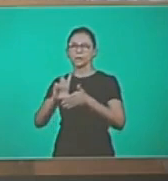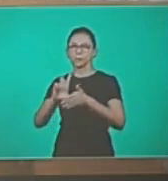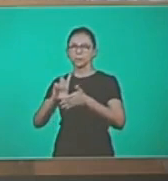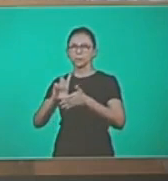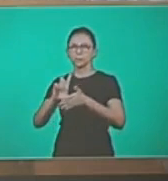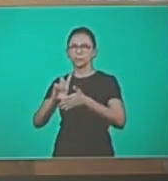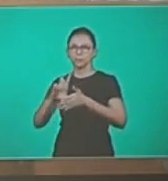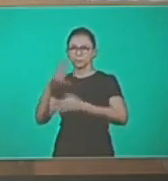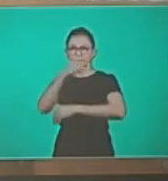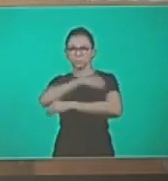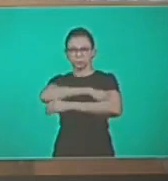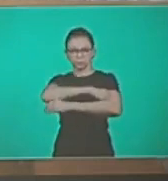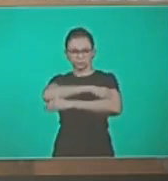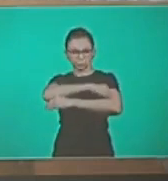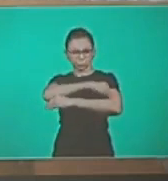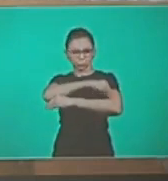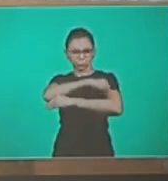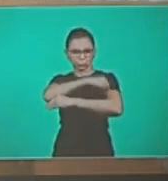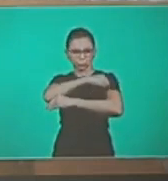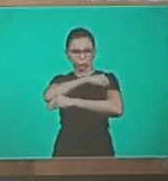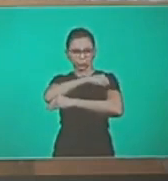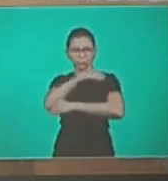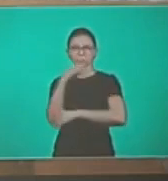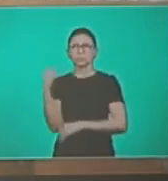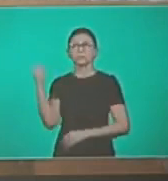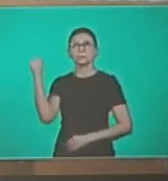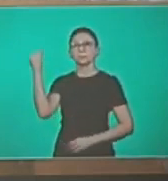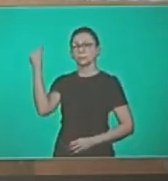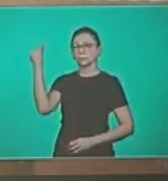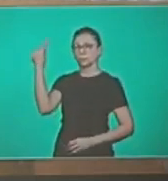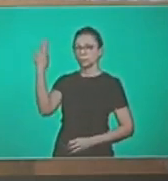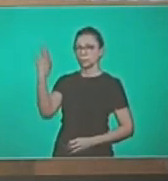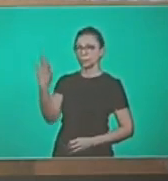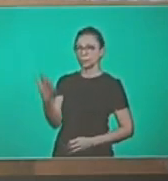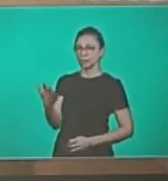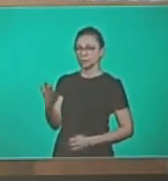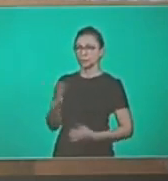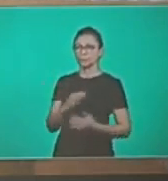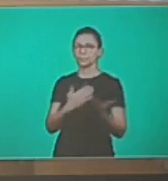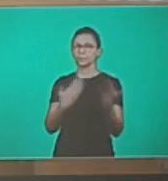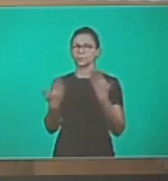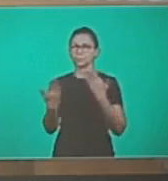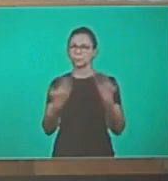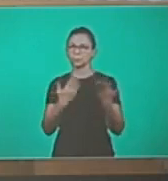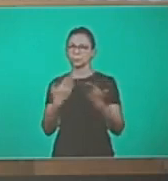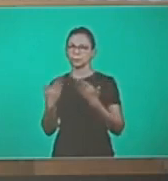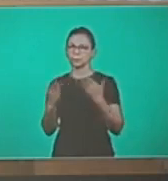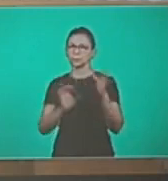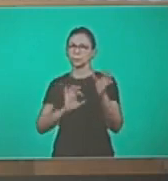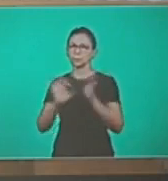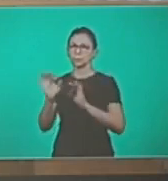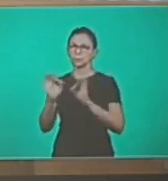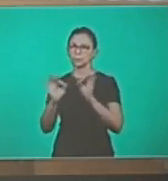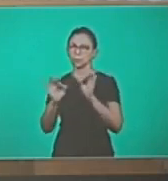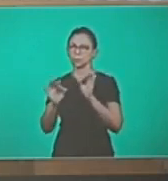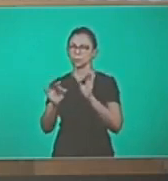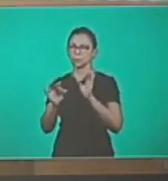before the day, which is the early dawn, when the man was made, project was ready,